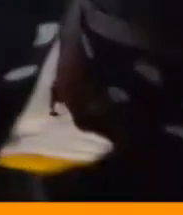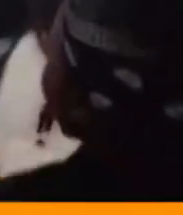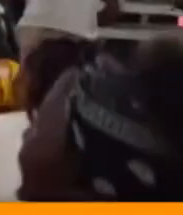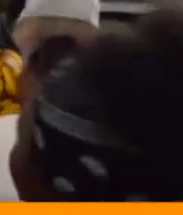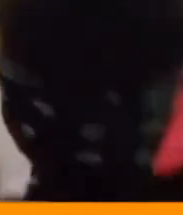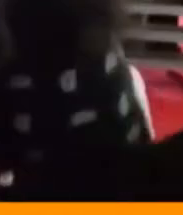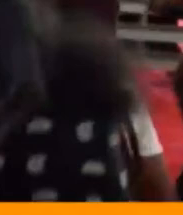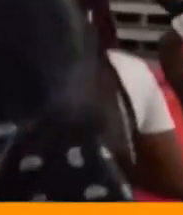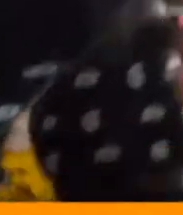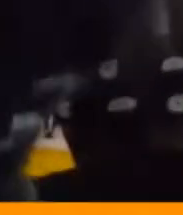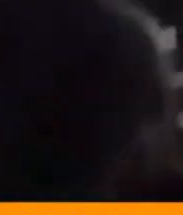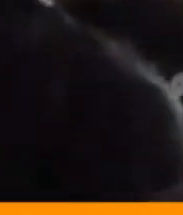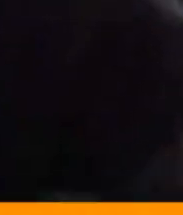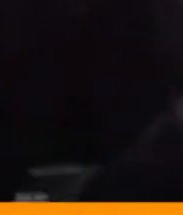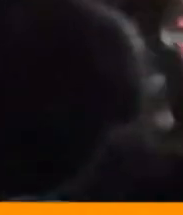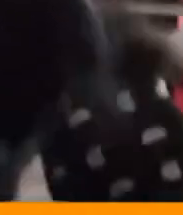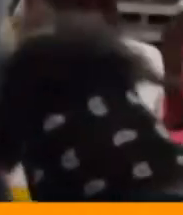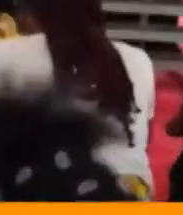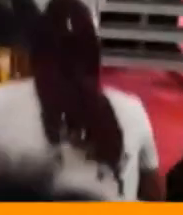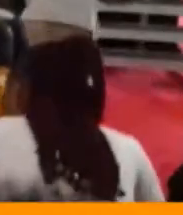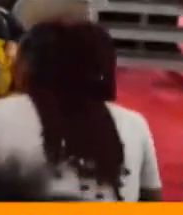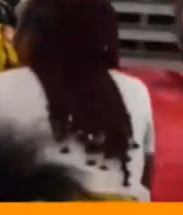it is